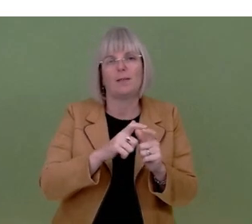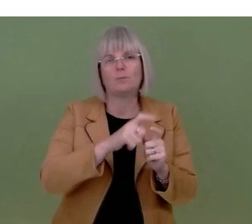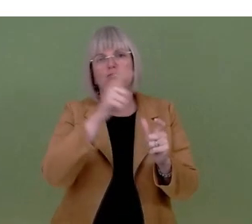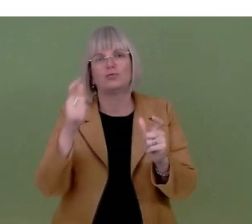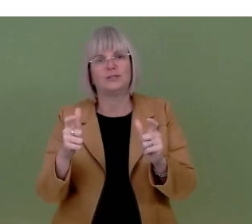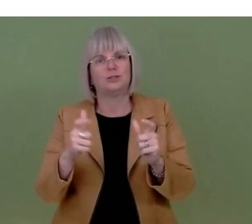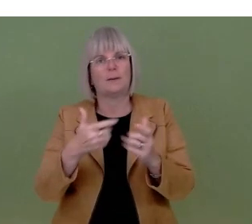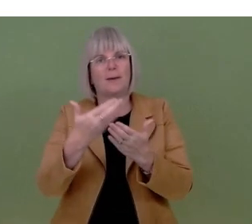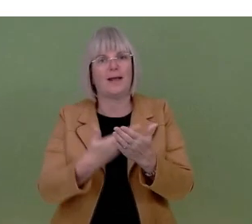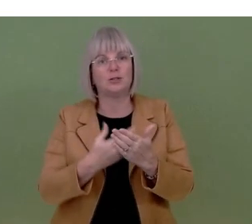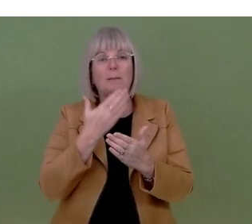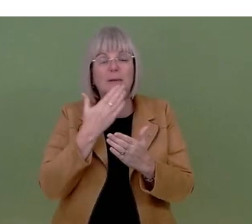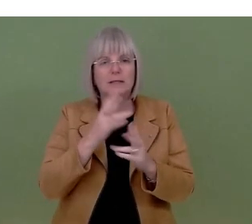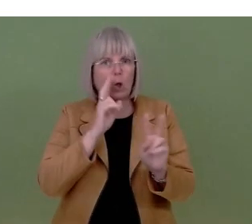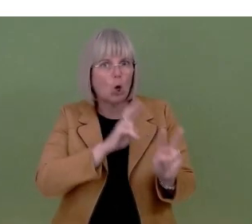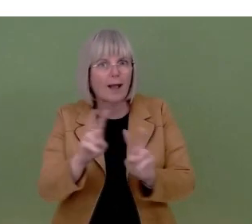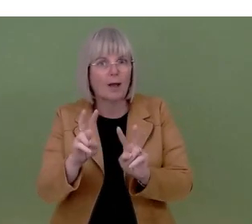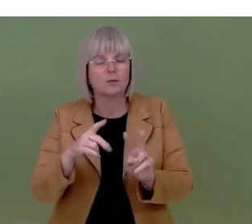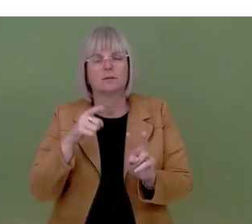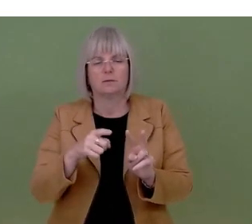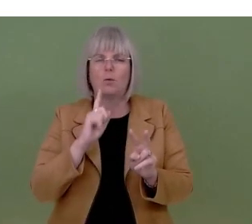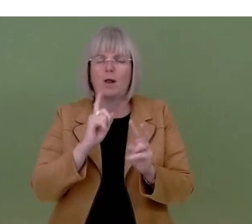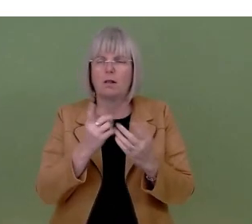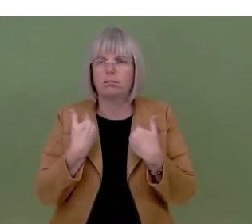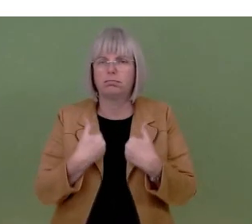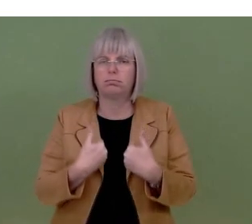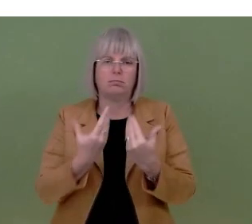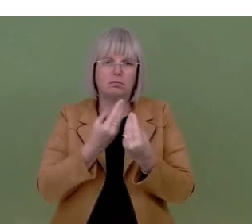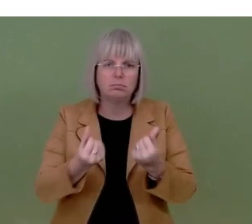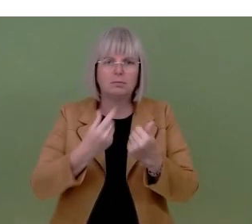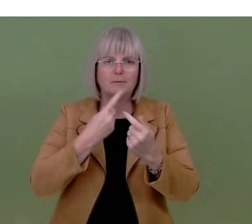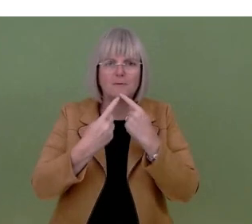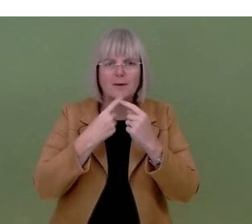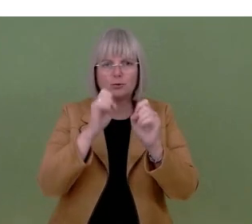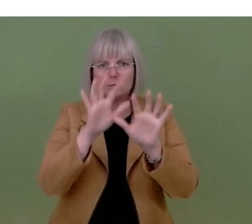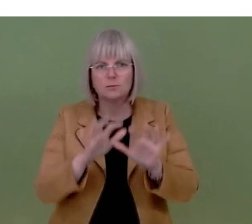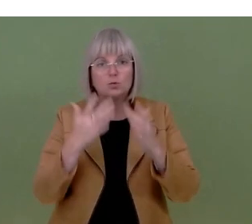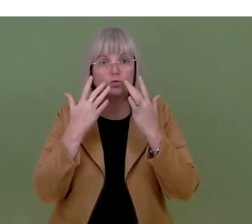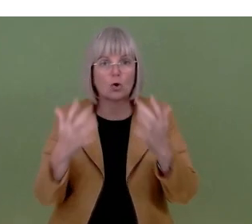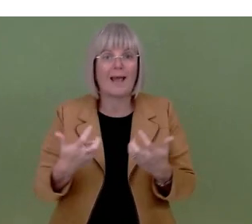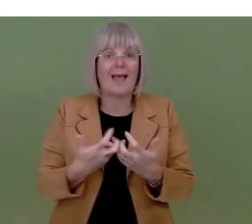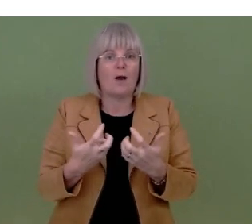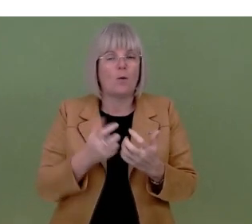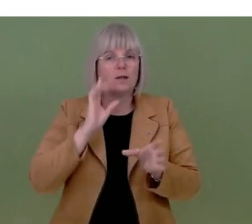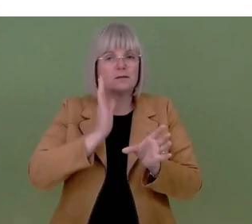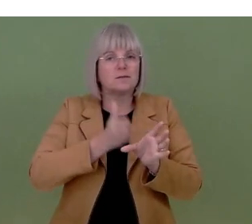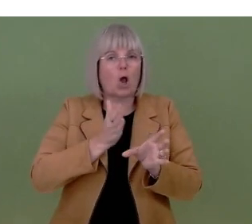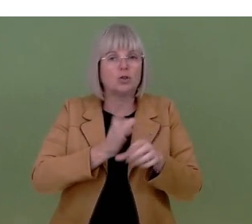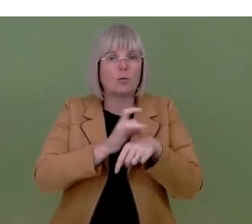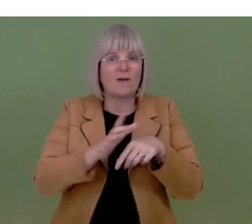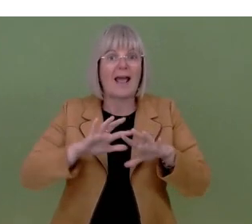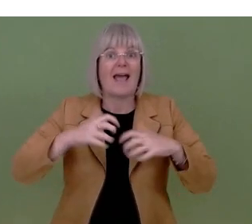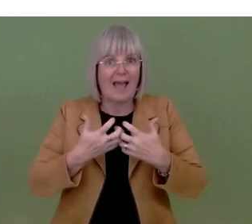out for this. This will contain a whole host of resources that demonstrate how psychological professionals are living these commitments